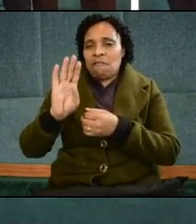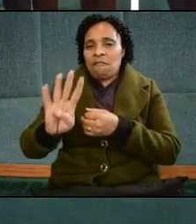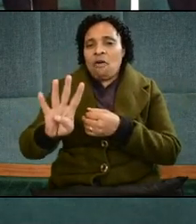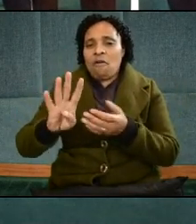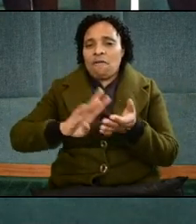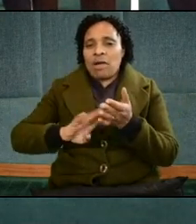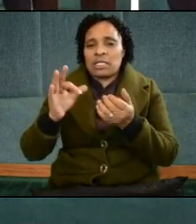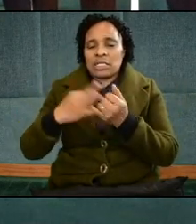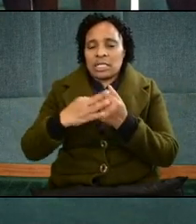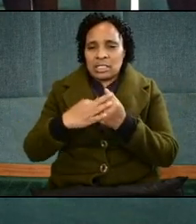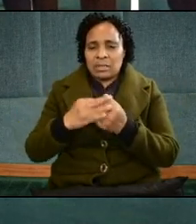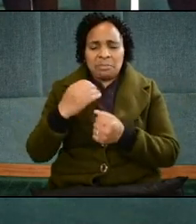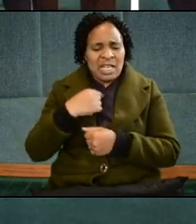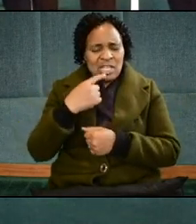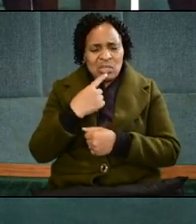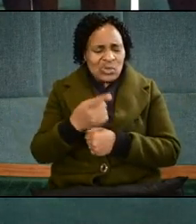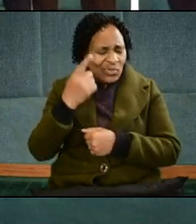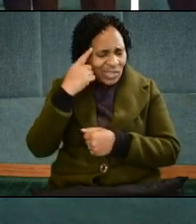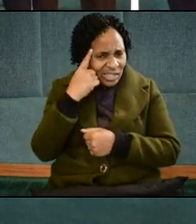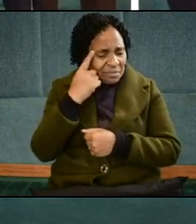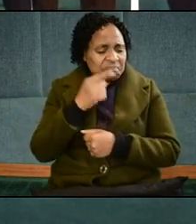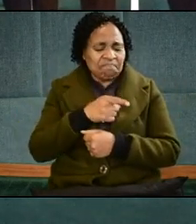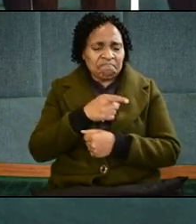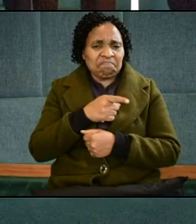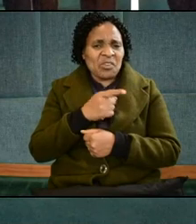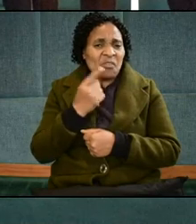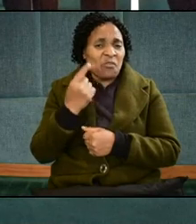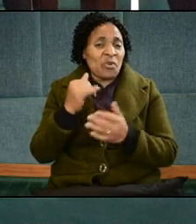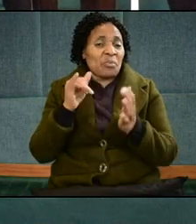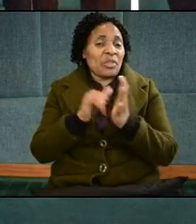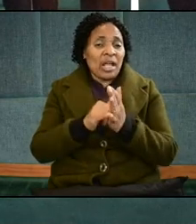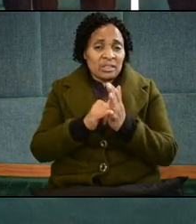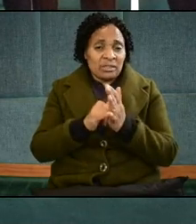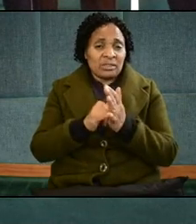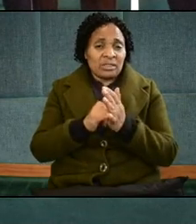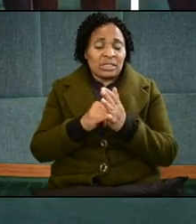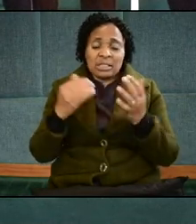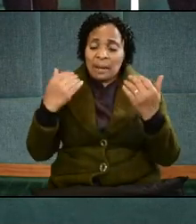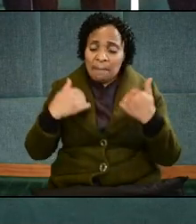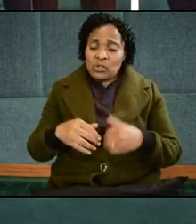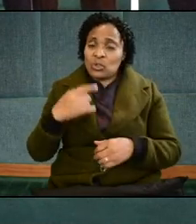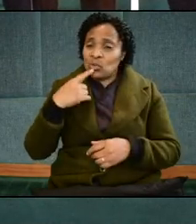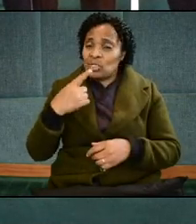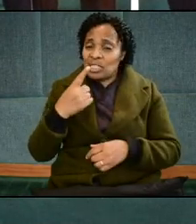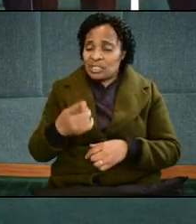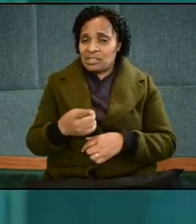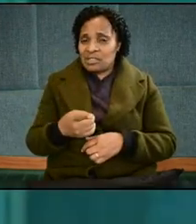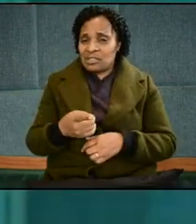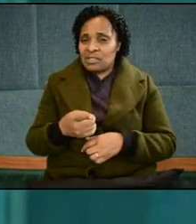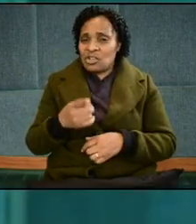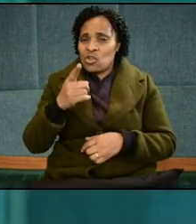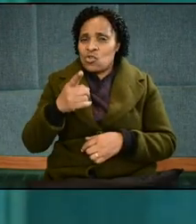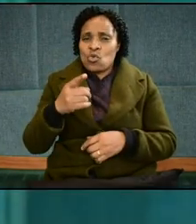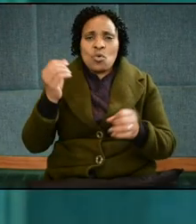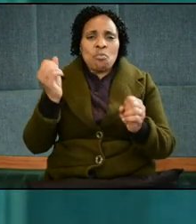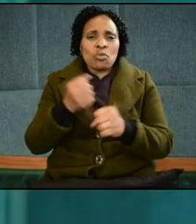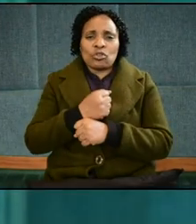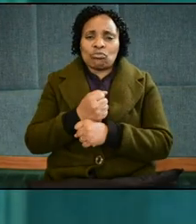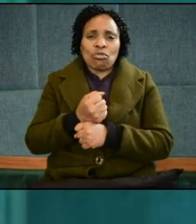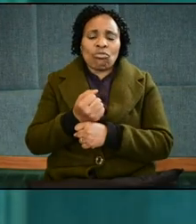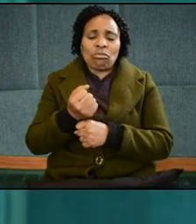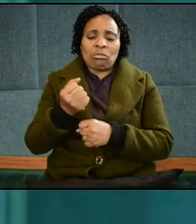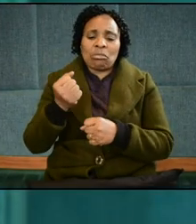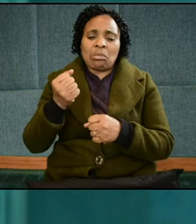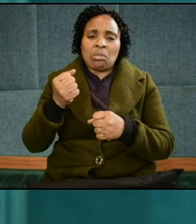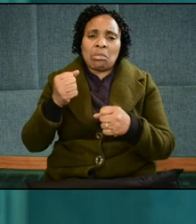So I think from that, as a person who said, you don't drown by falling